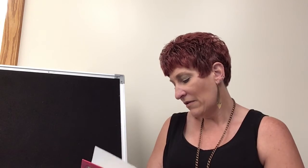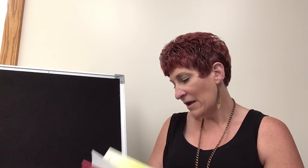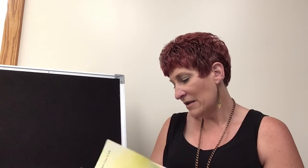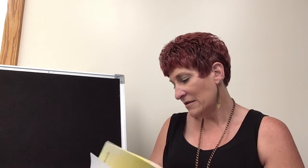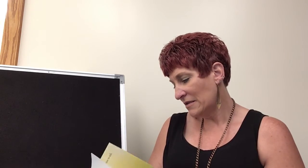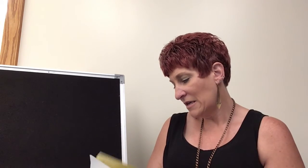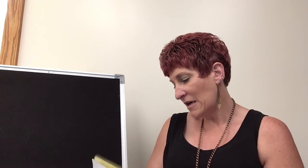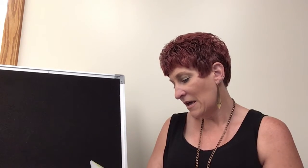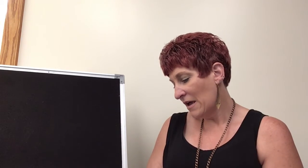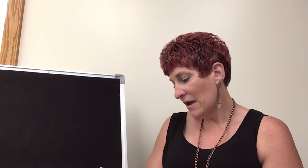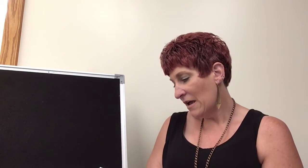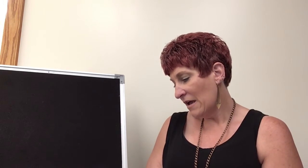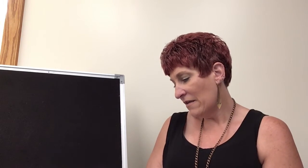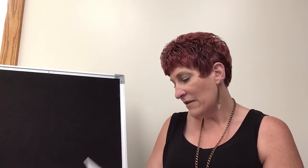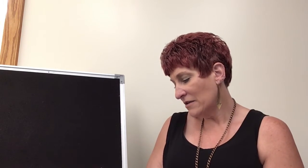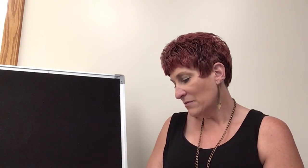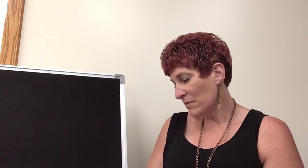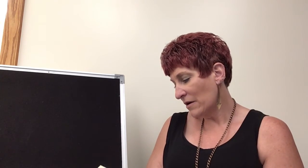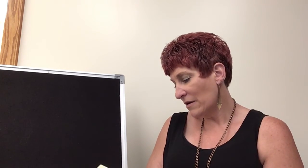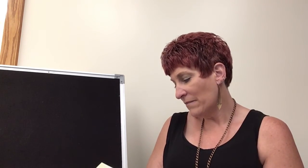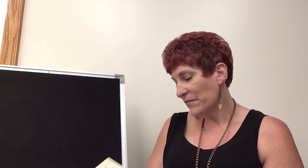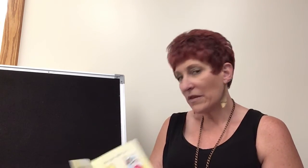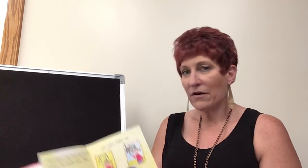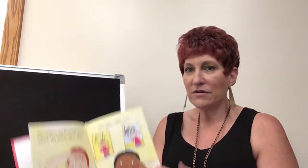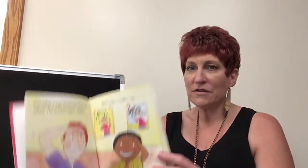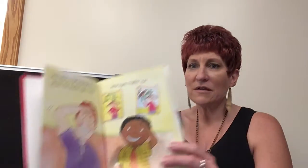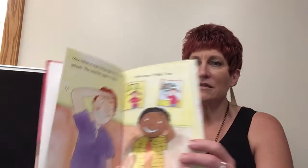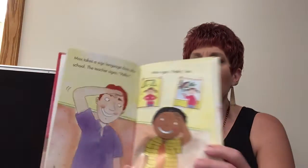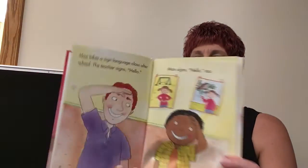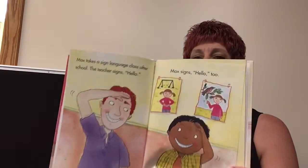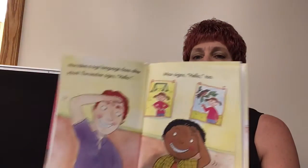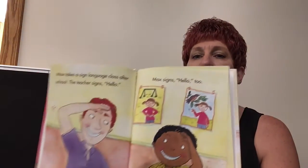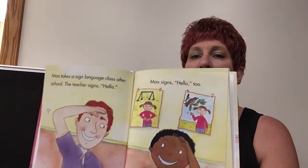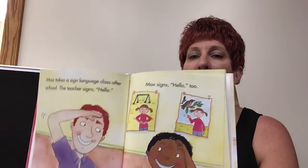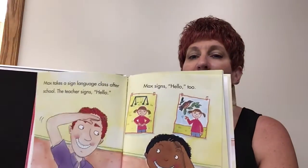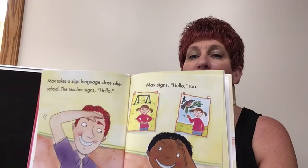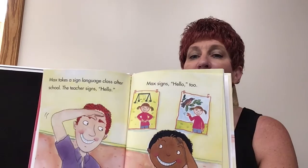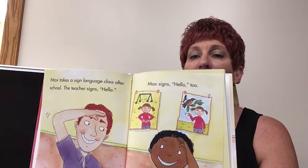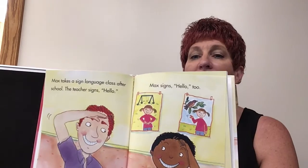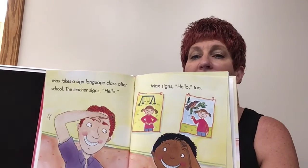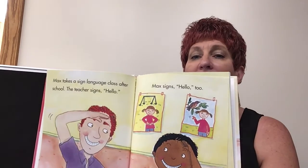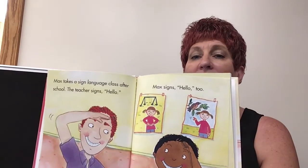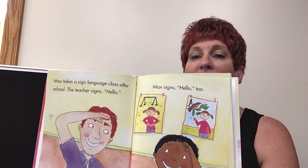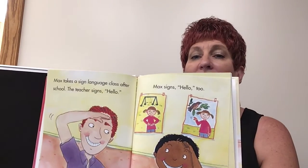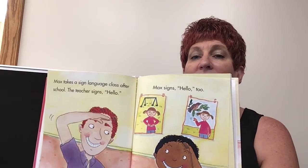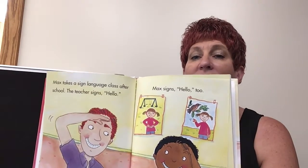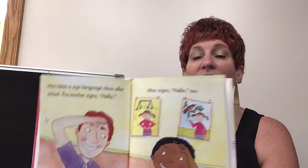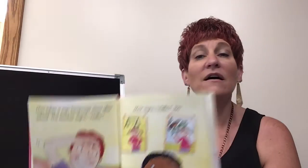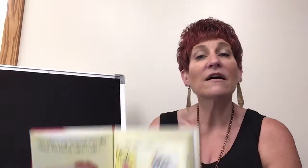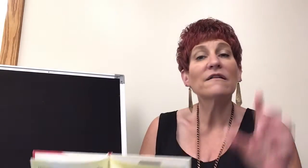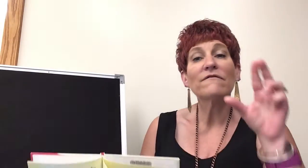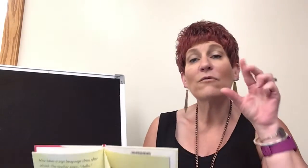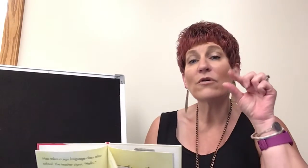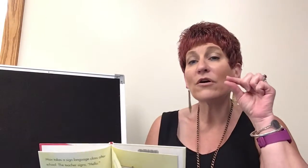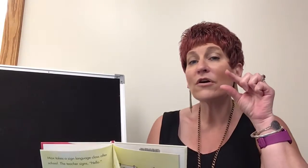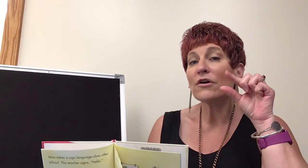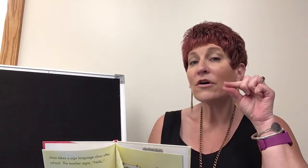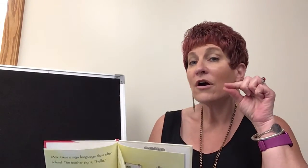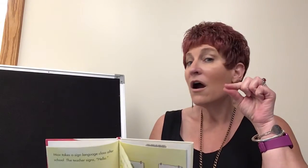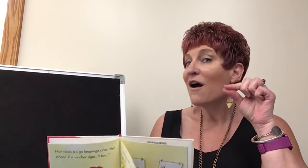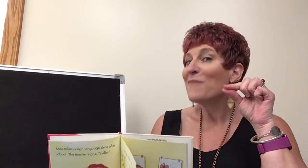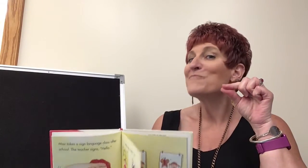So let's see. In this one, there's the sign for friend and the sign